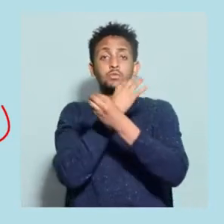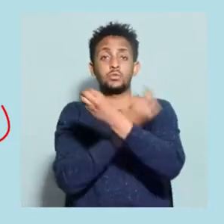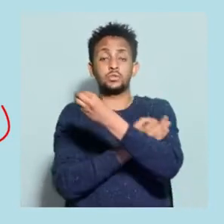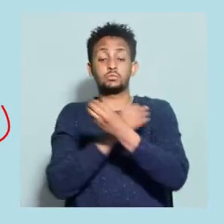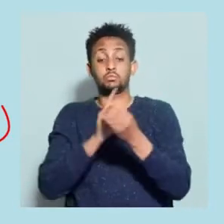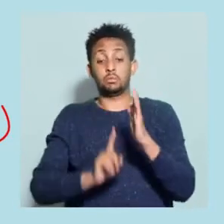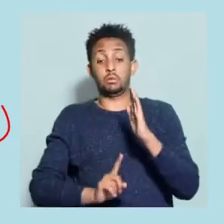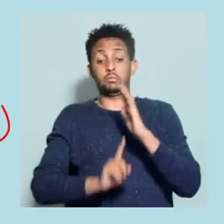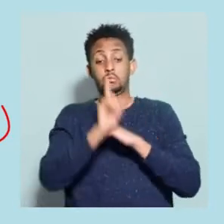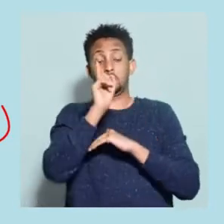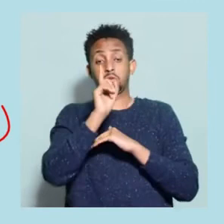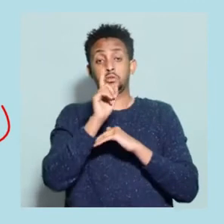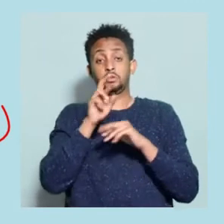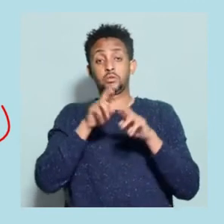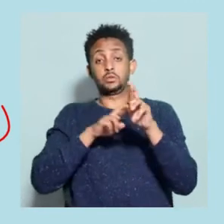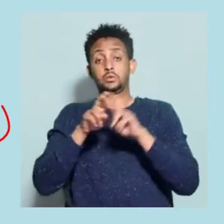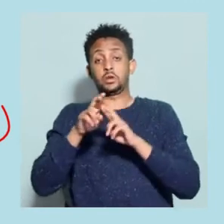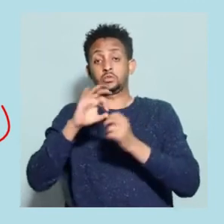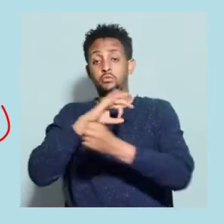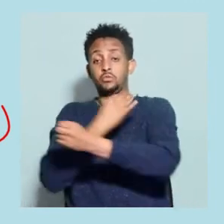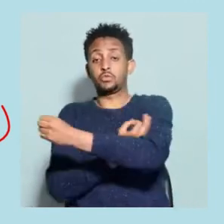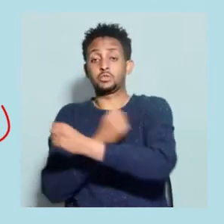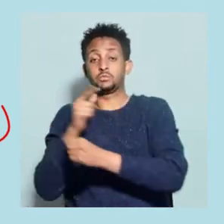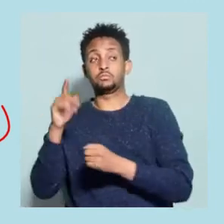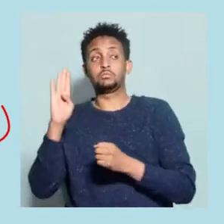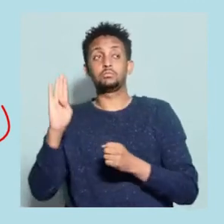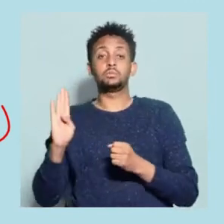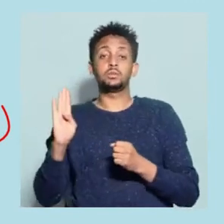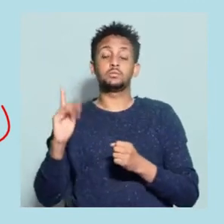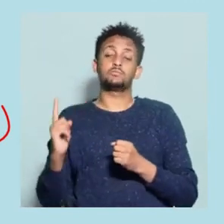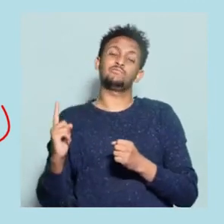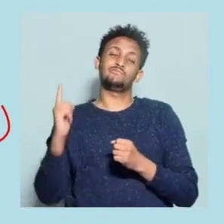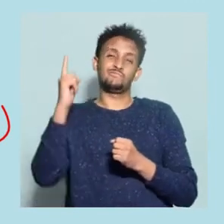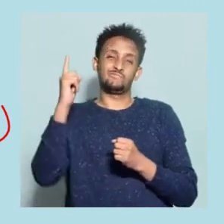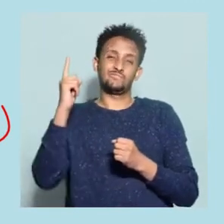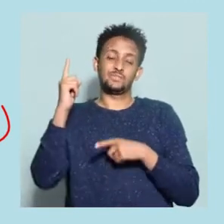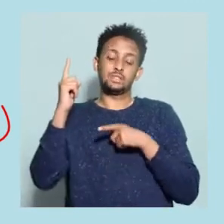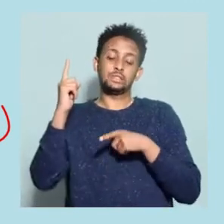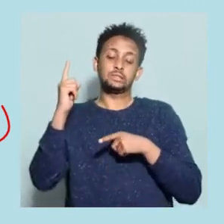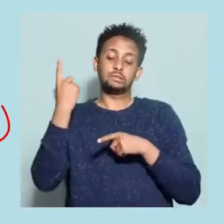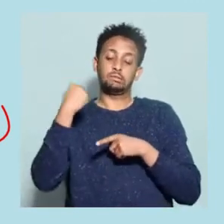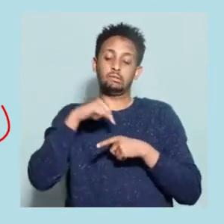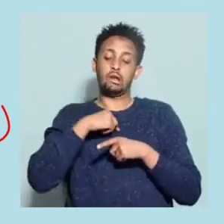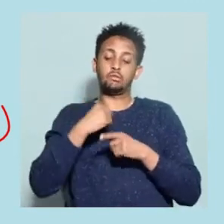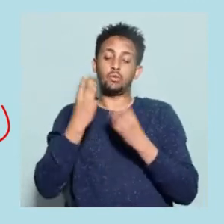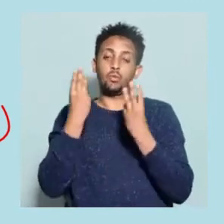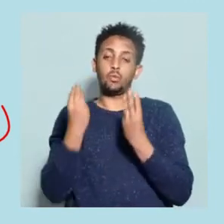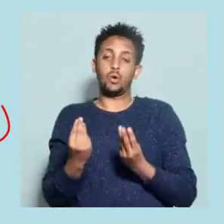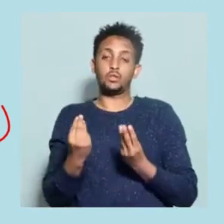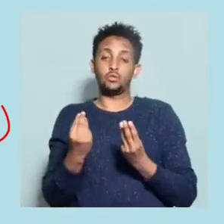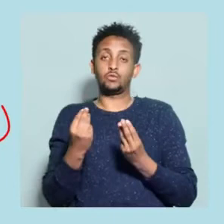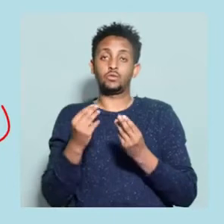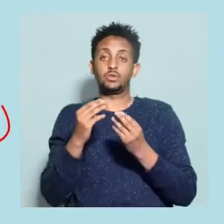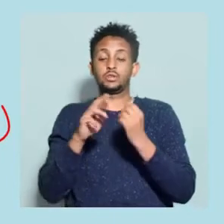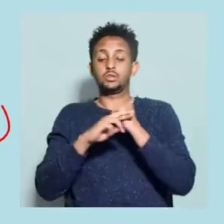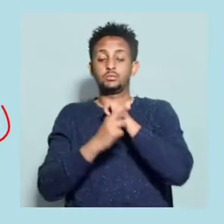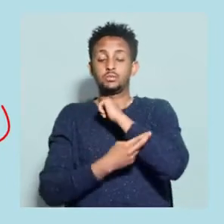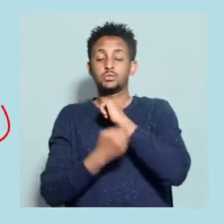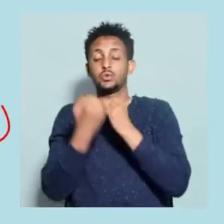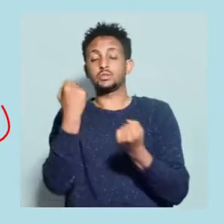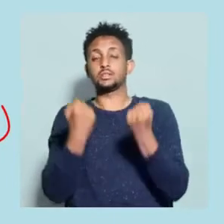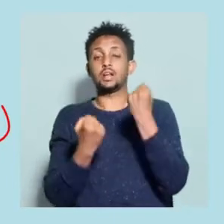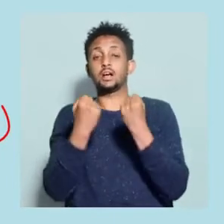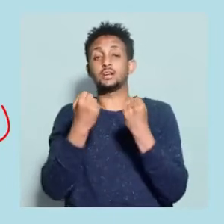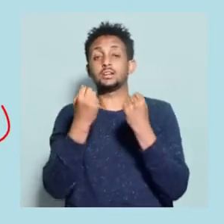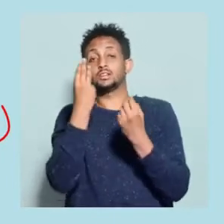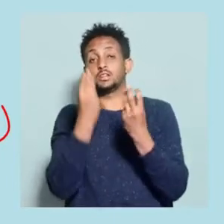acting upward is reaction force at point B. And here we have the weight of the bridge and the weight of the truck.